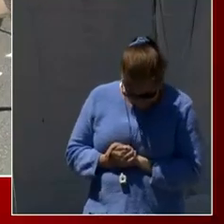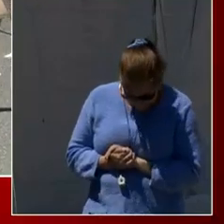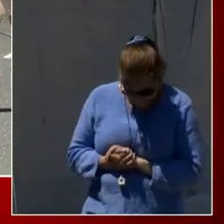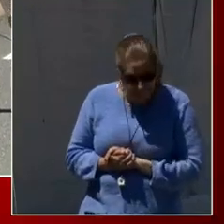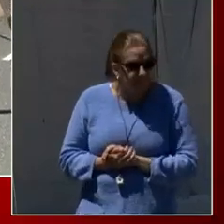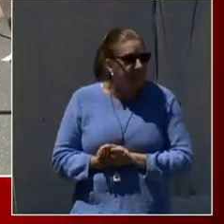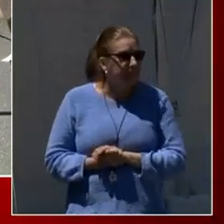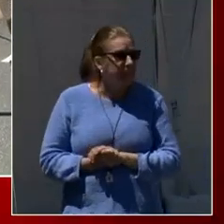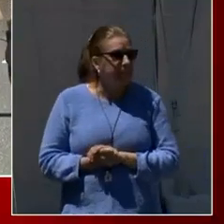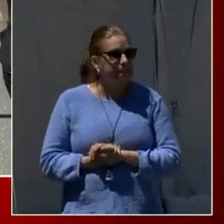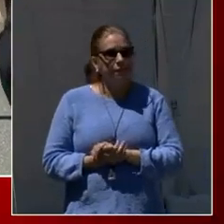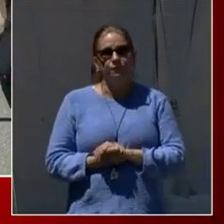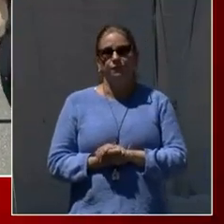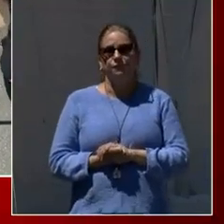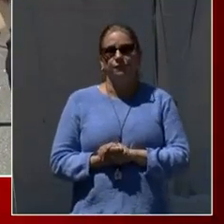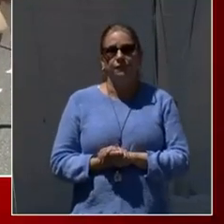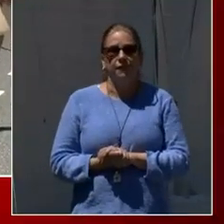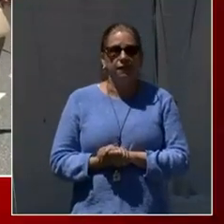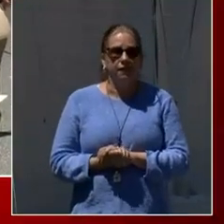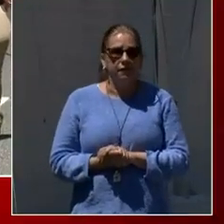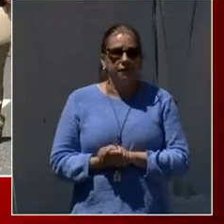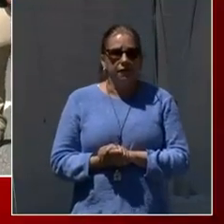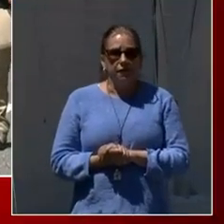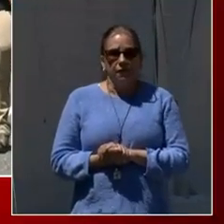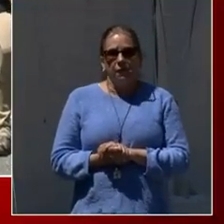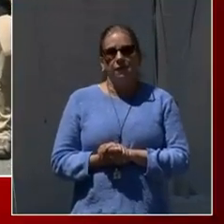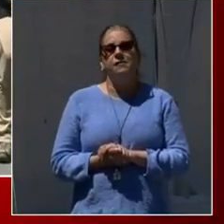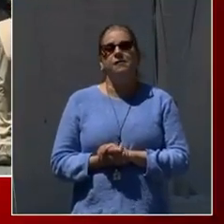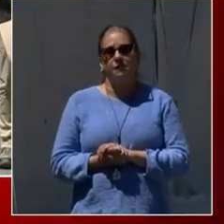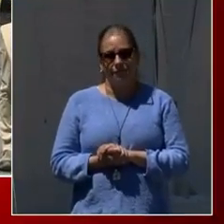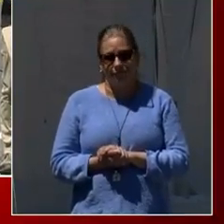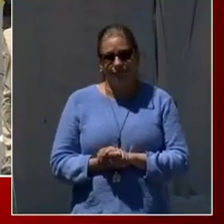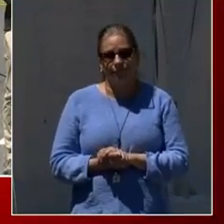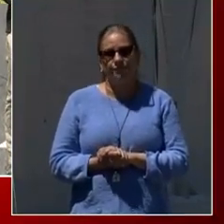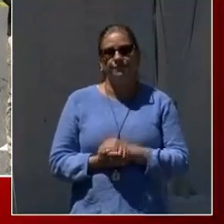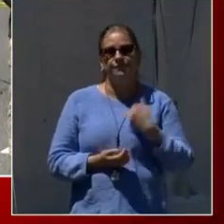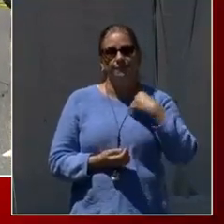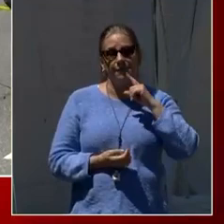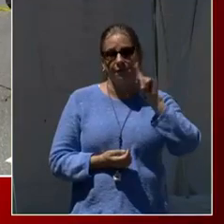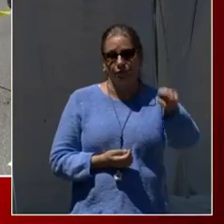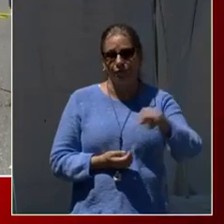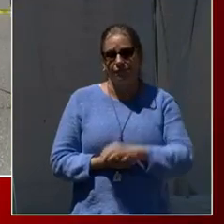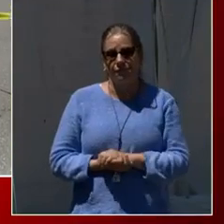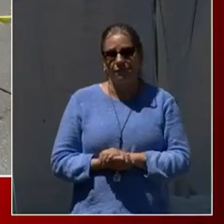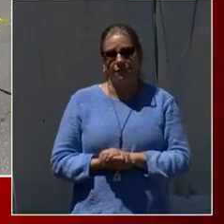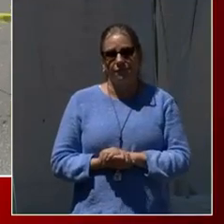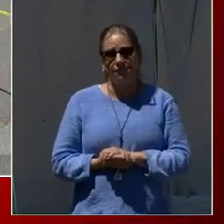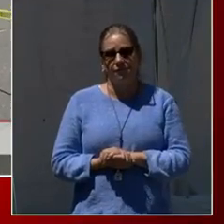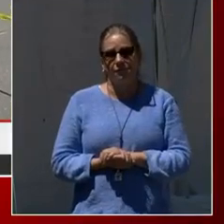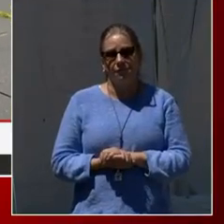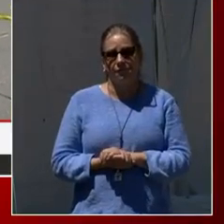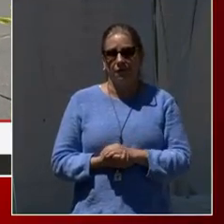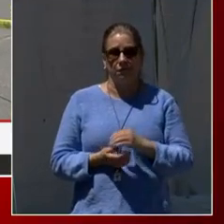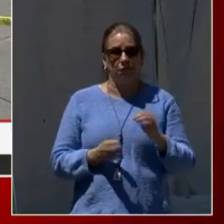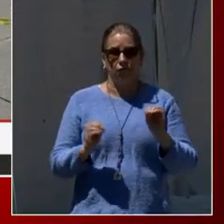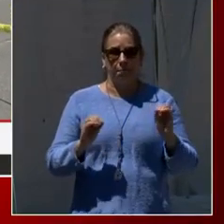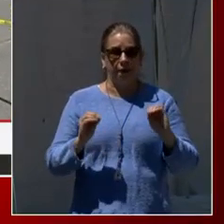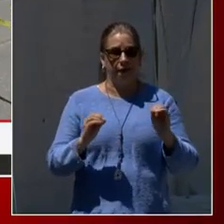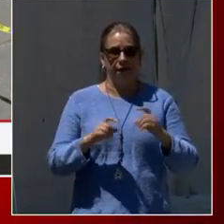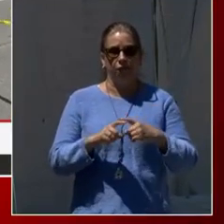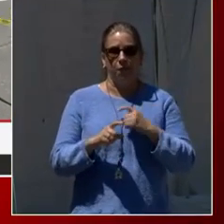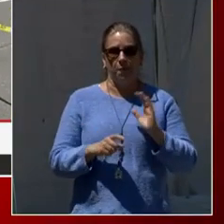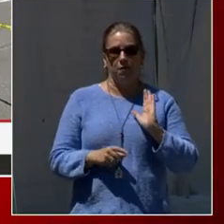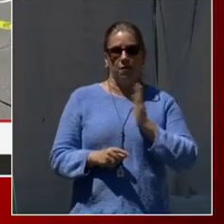the tension that's out there? What I'll say about that is there is nobody on this police department that I know that